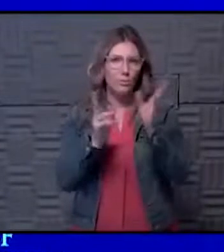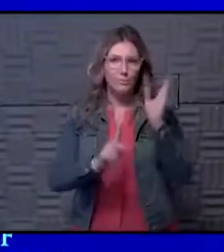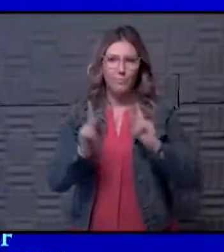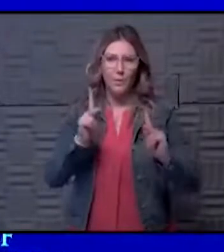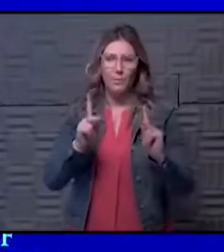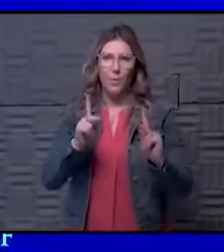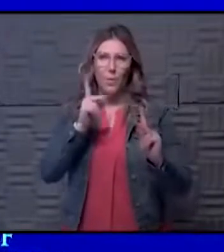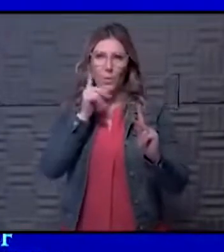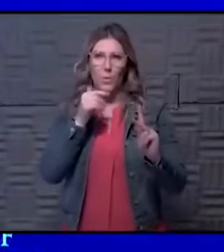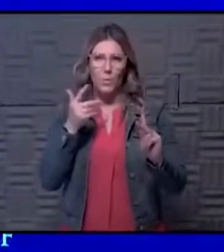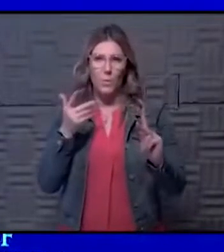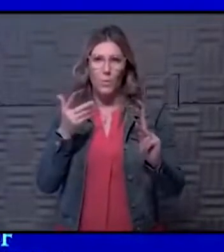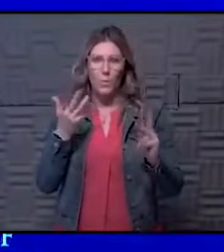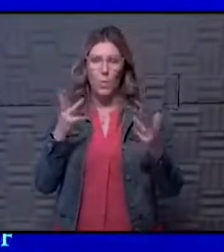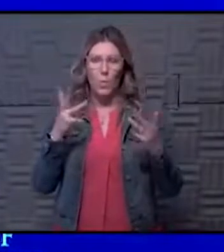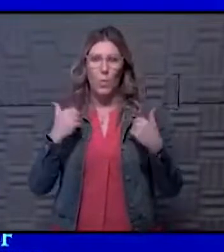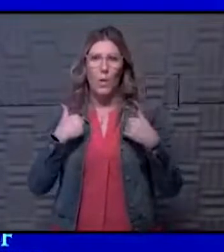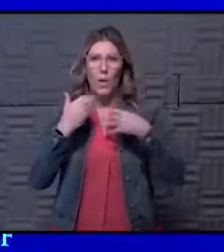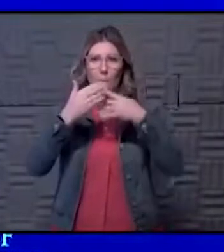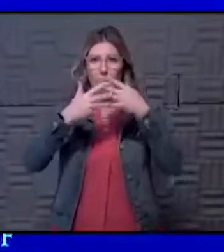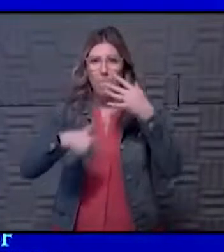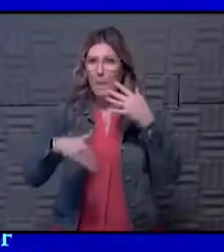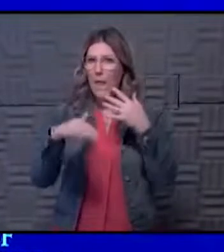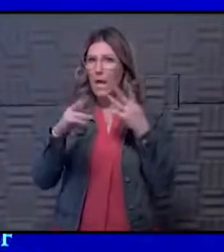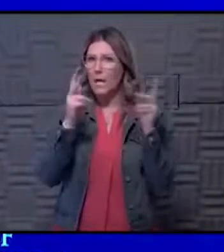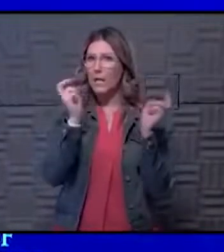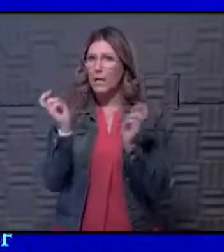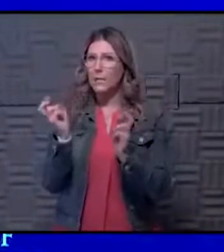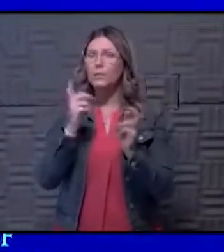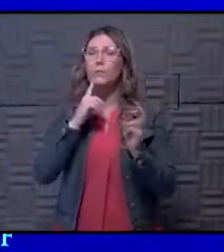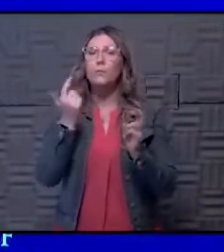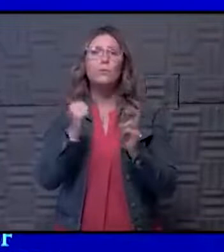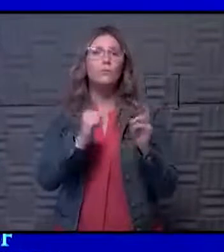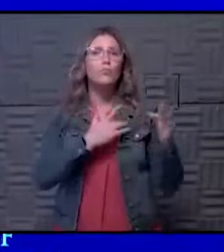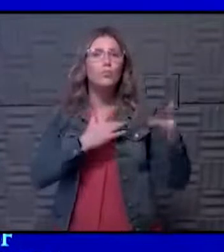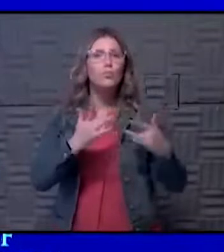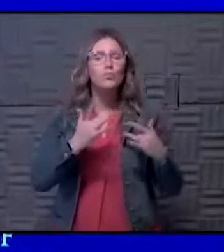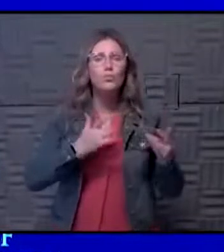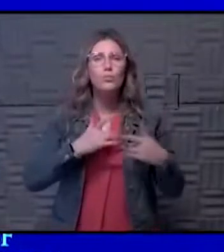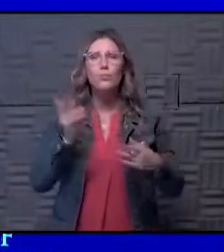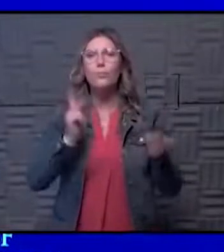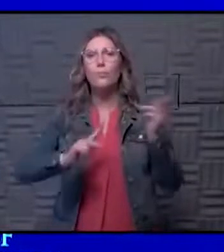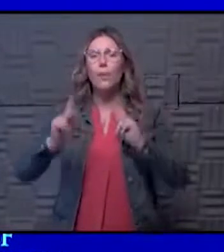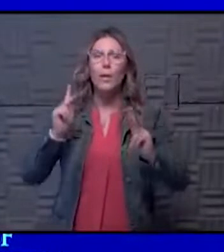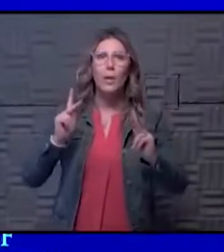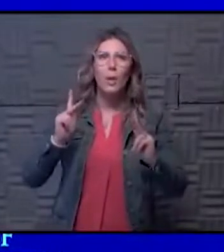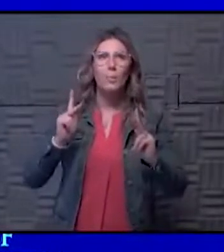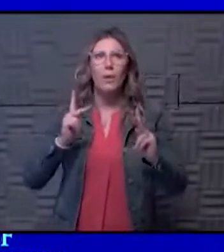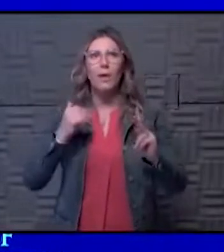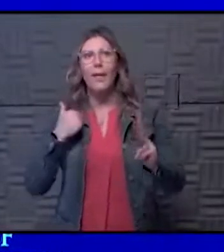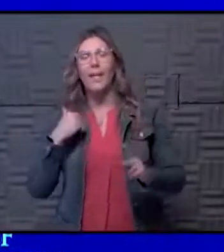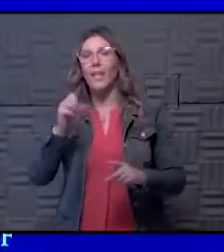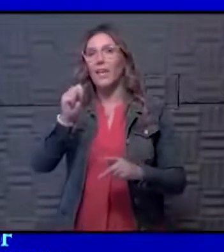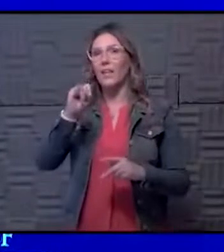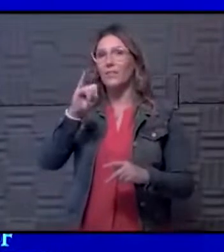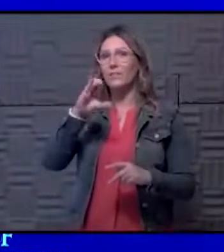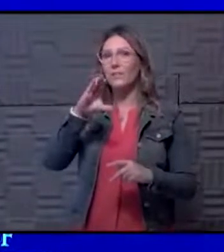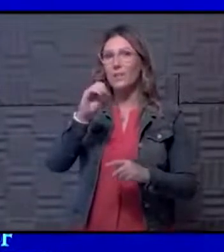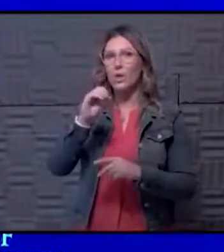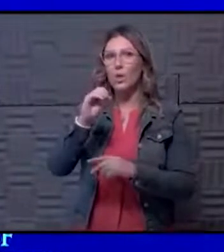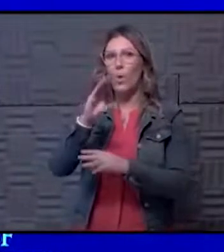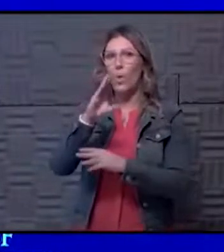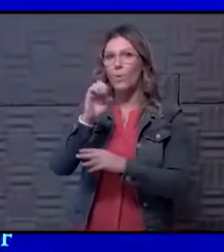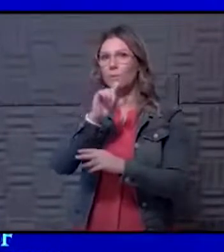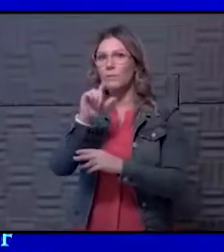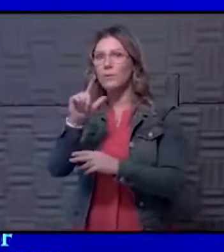already have blood issues. Is there any concern on your end about folks who have sickle cell or thyroid issues